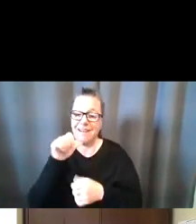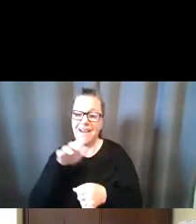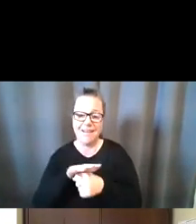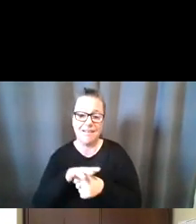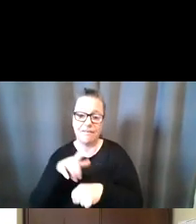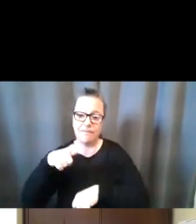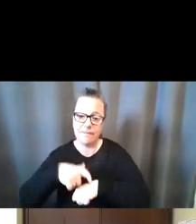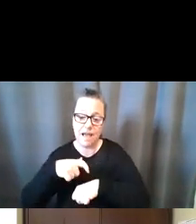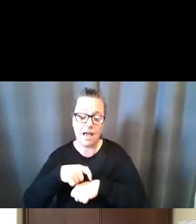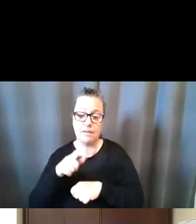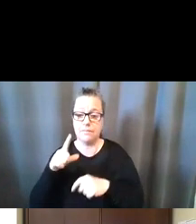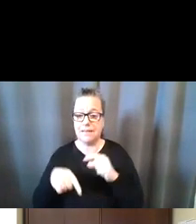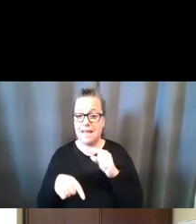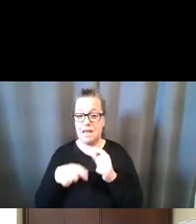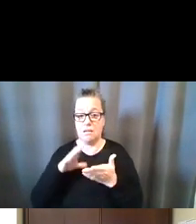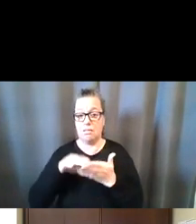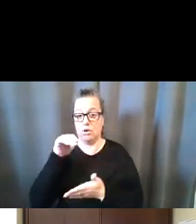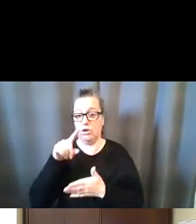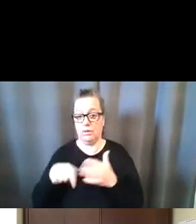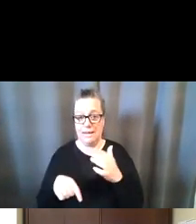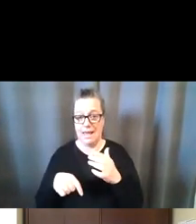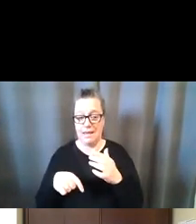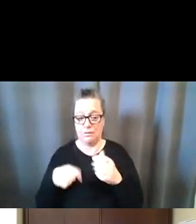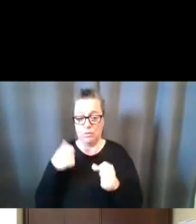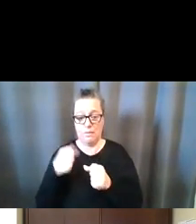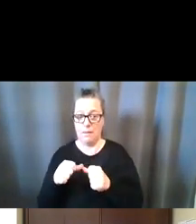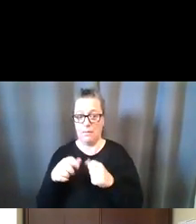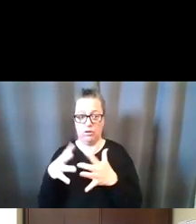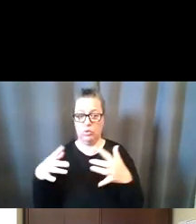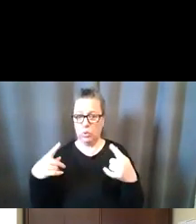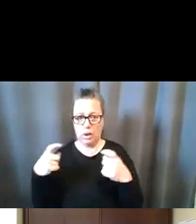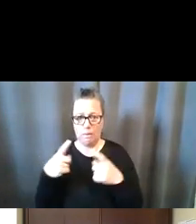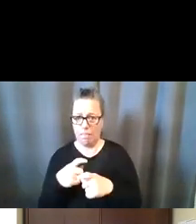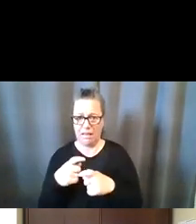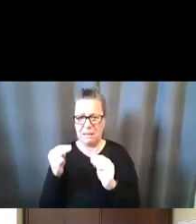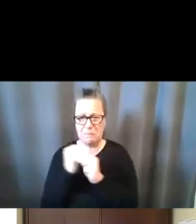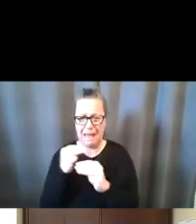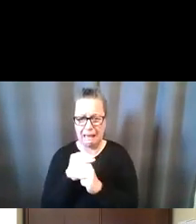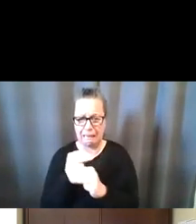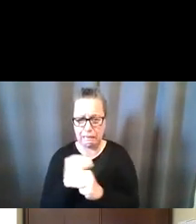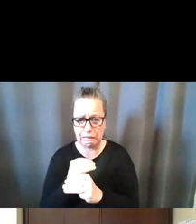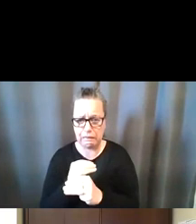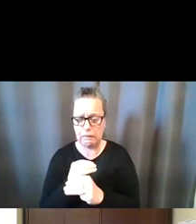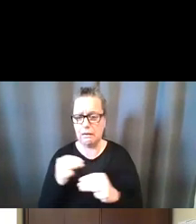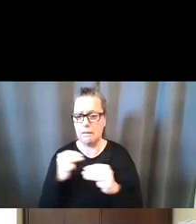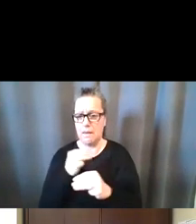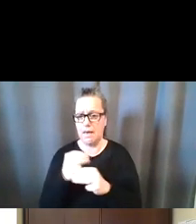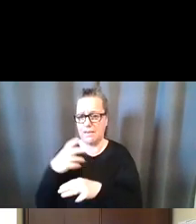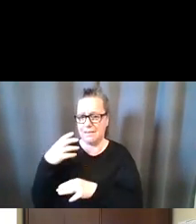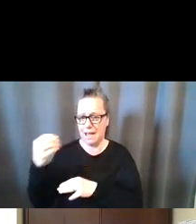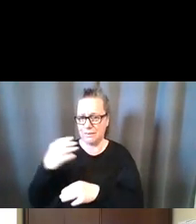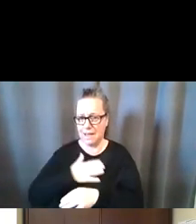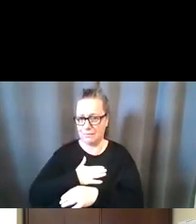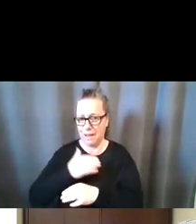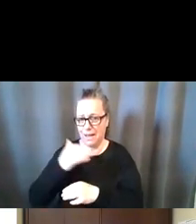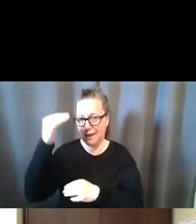inability to learn or remember. Maybe it's just too complex. Math Math is outside of what my knowledge container